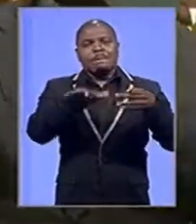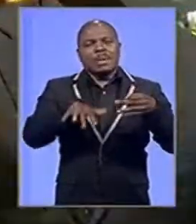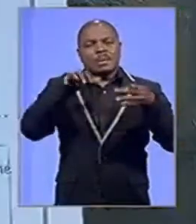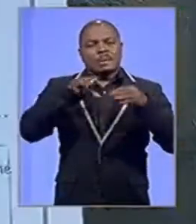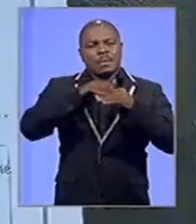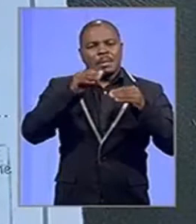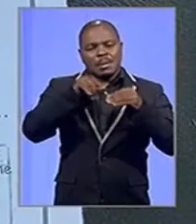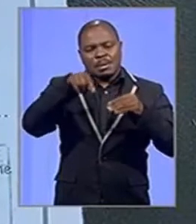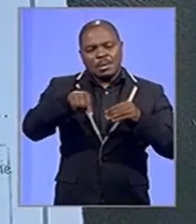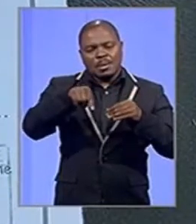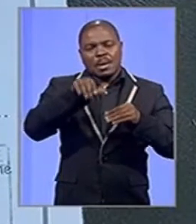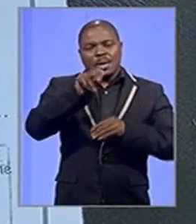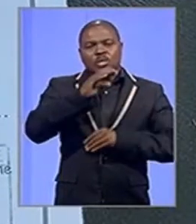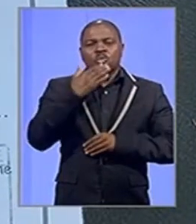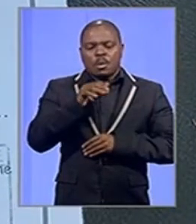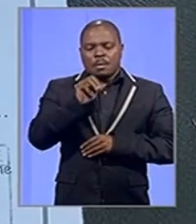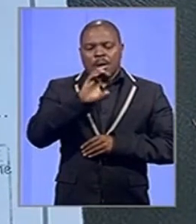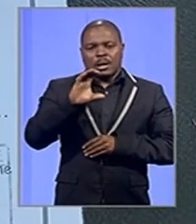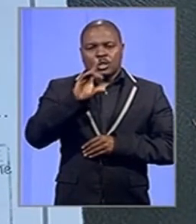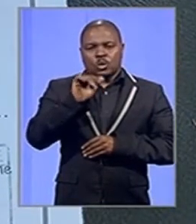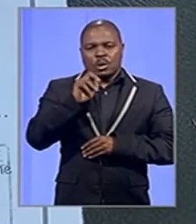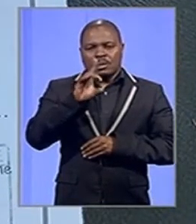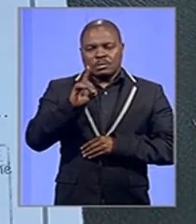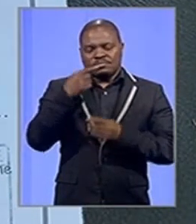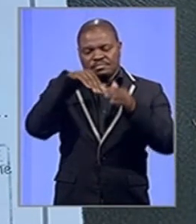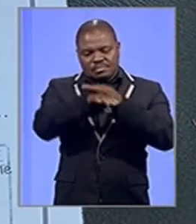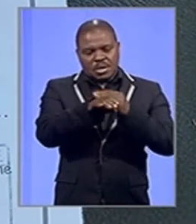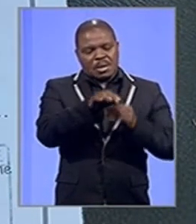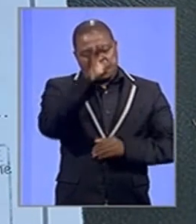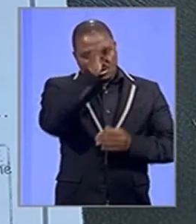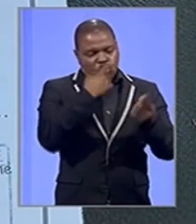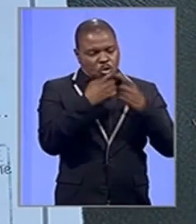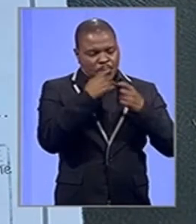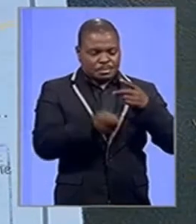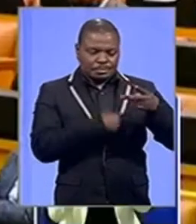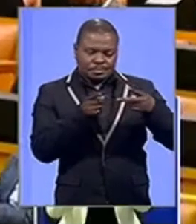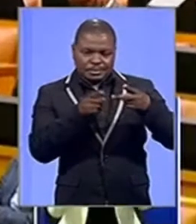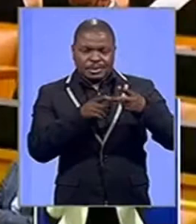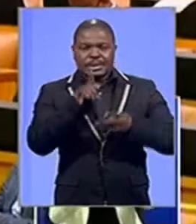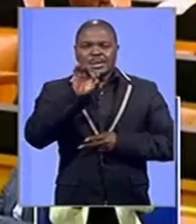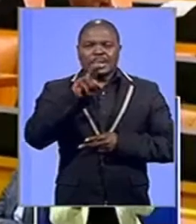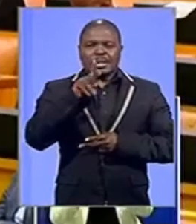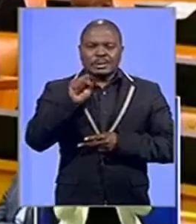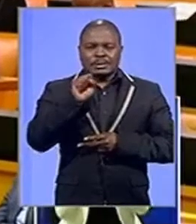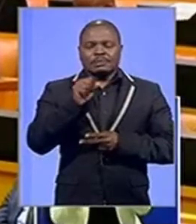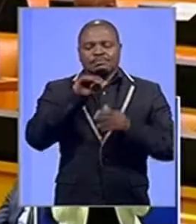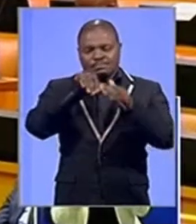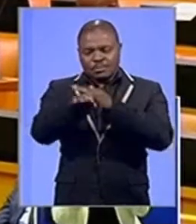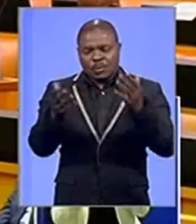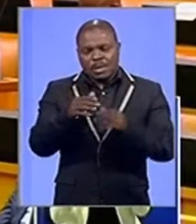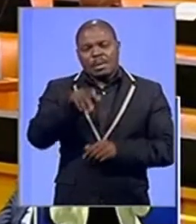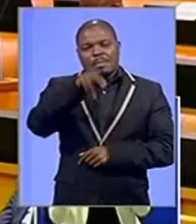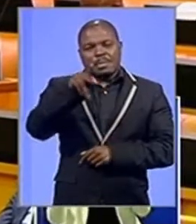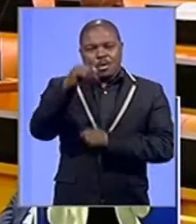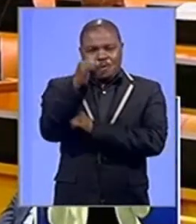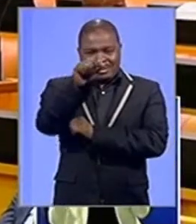ANC Lawrence McDonald o dirile ngongorego ya bomenetša maphodiseng. Kgato ya bobedi Dirks o išitše ngongorego ya gagwe go mošireletši wa